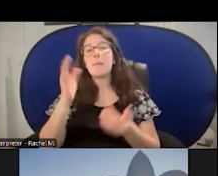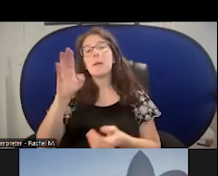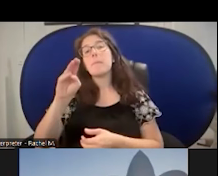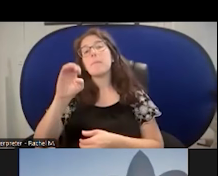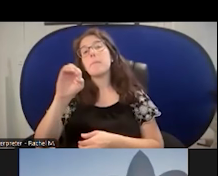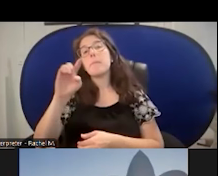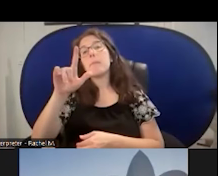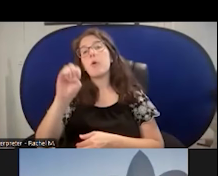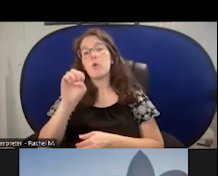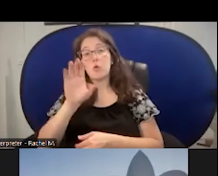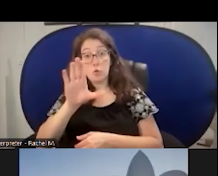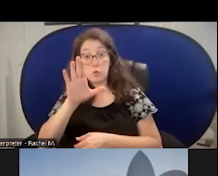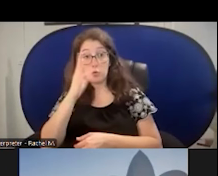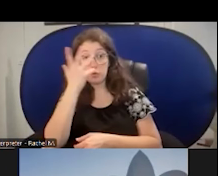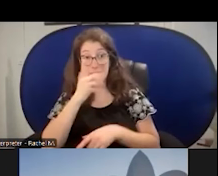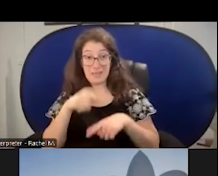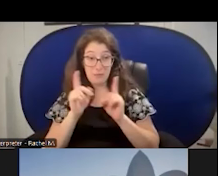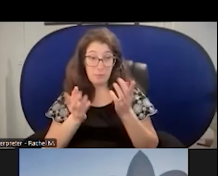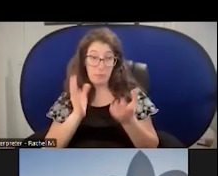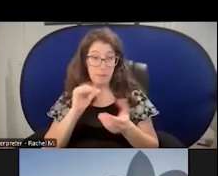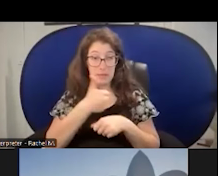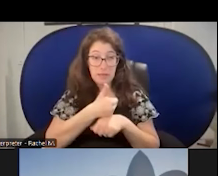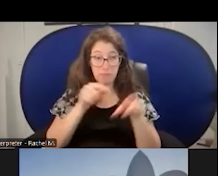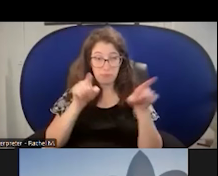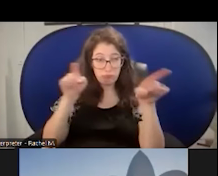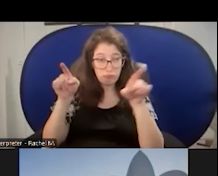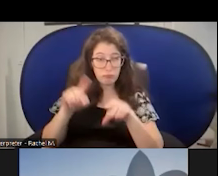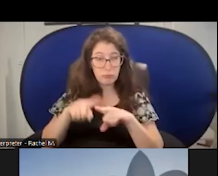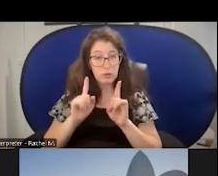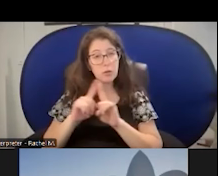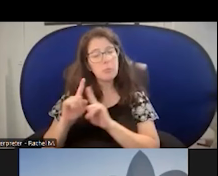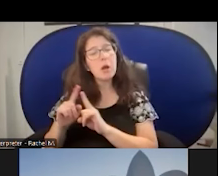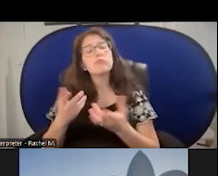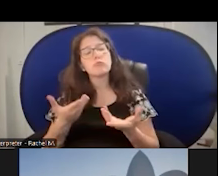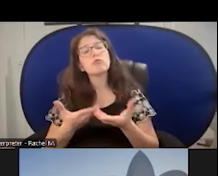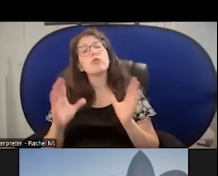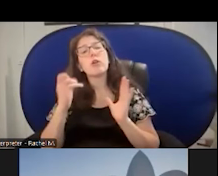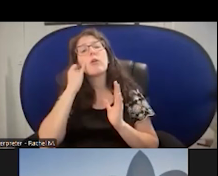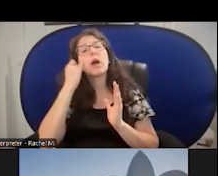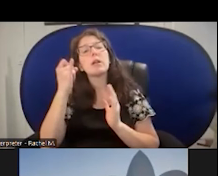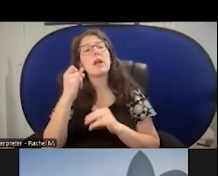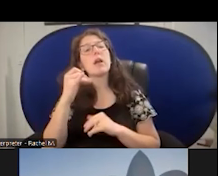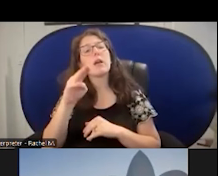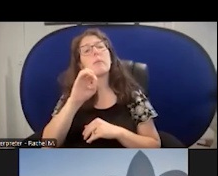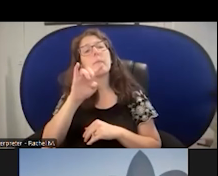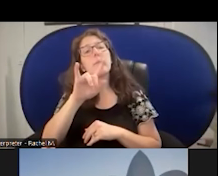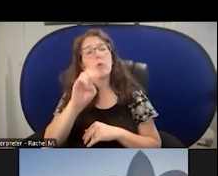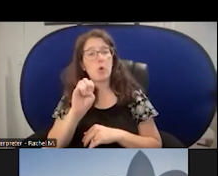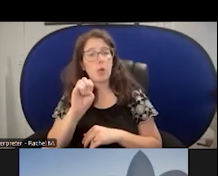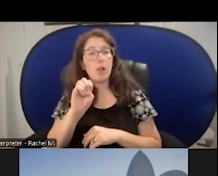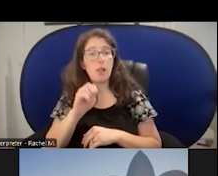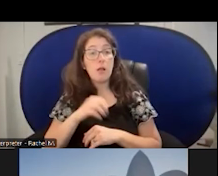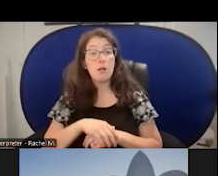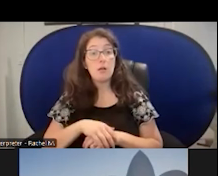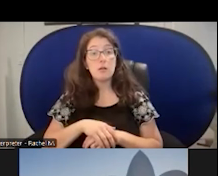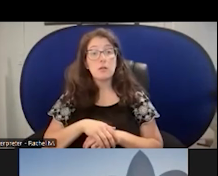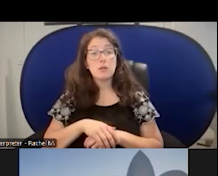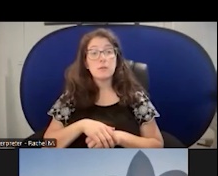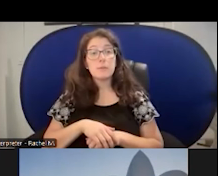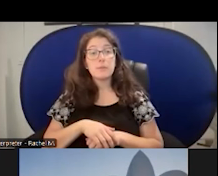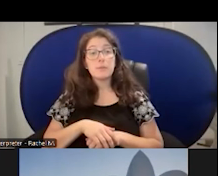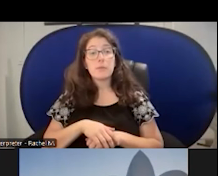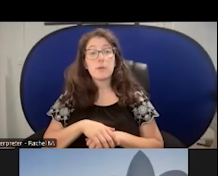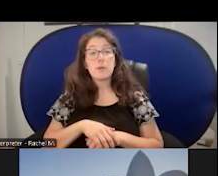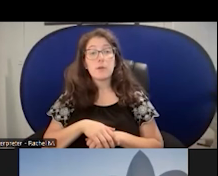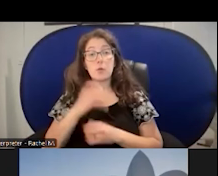things in slightly different locations, but it's to get the general look and feel of Moodle. So again, we'd like to avoid